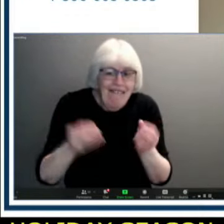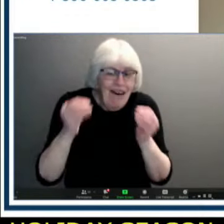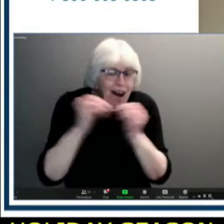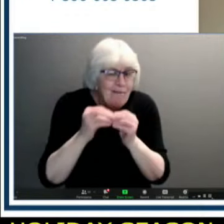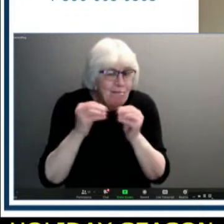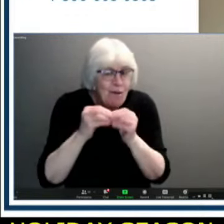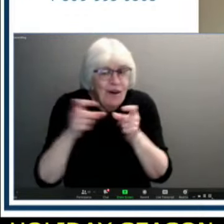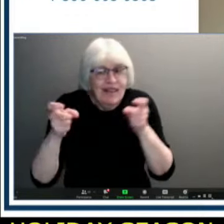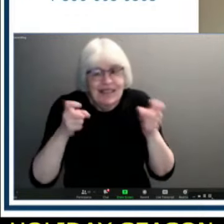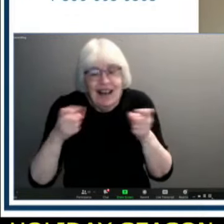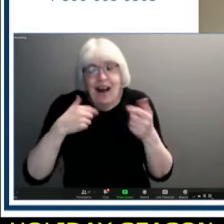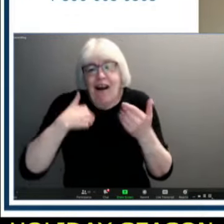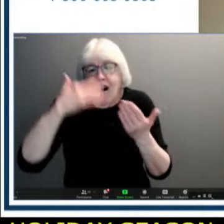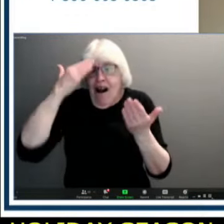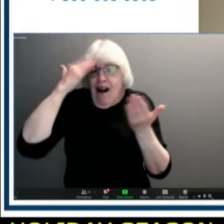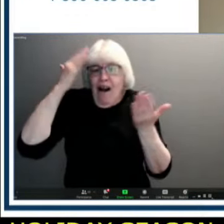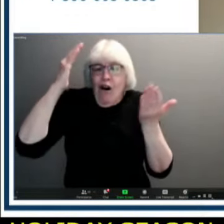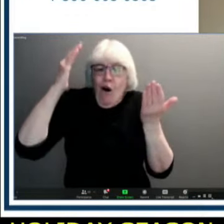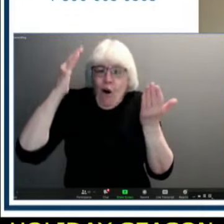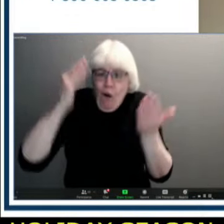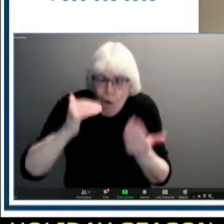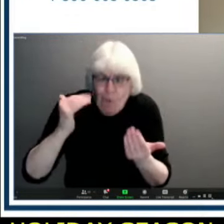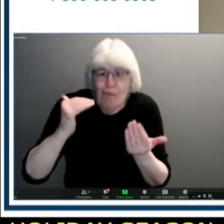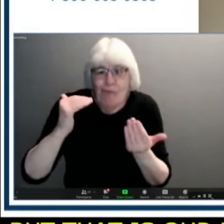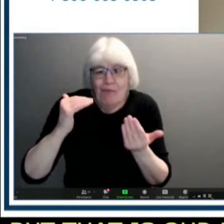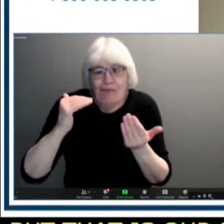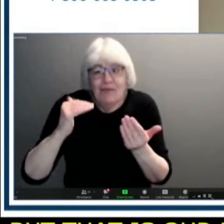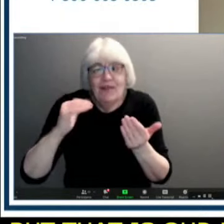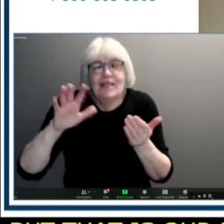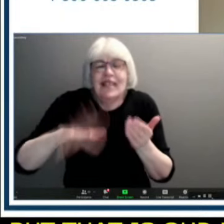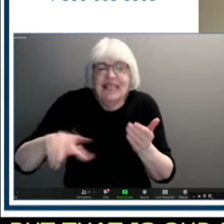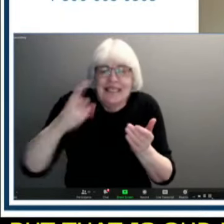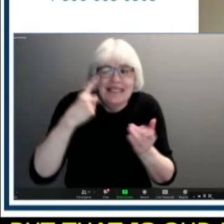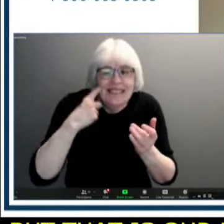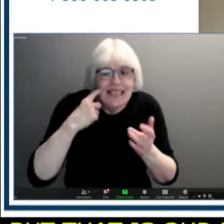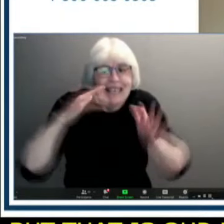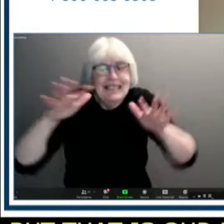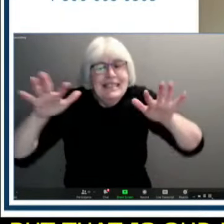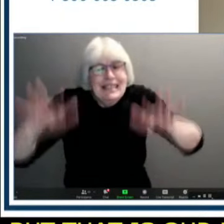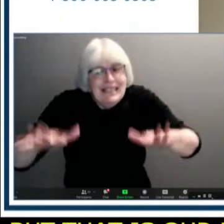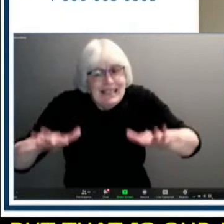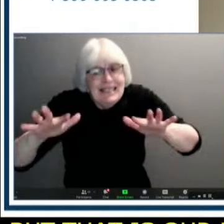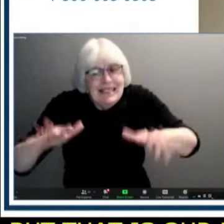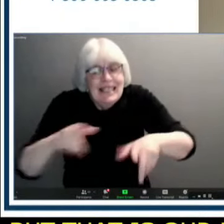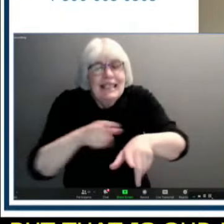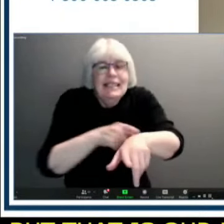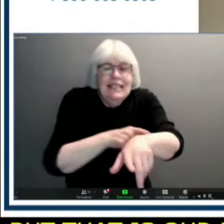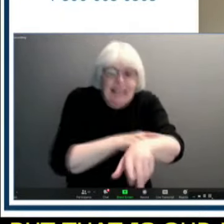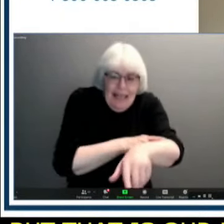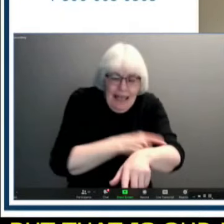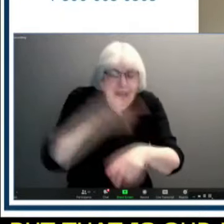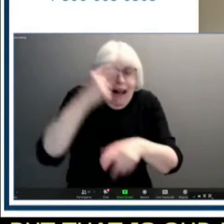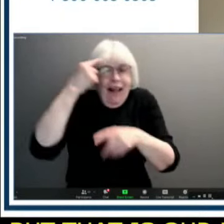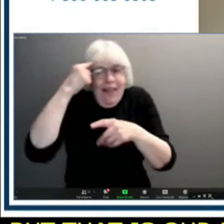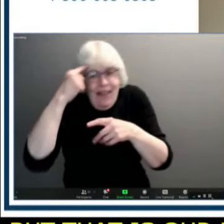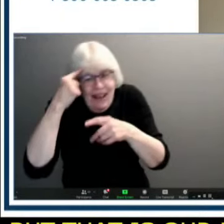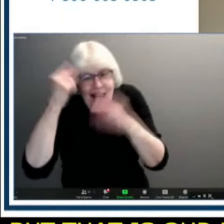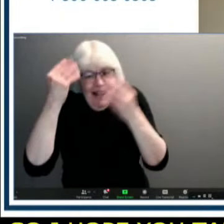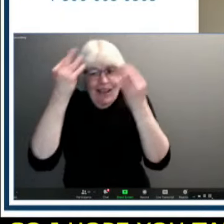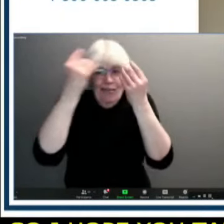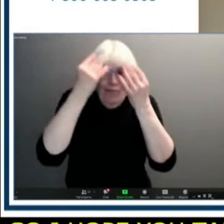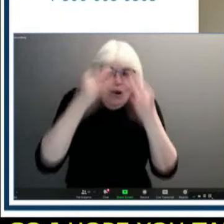of a quieter holiday season to slow down and reflect on what is most important: friends, family, and good